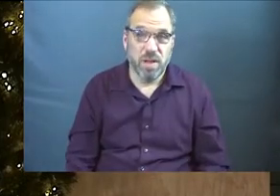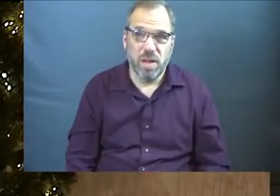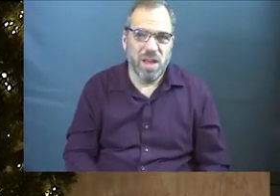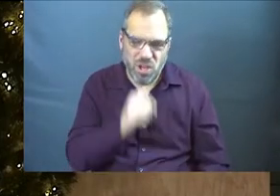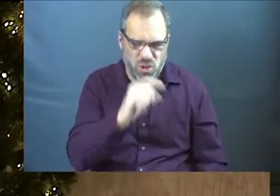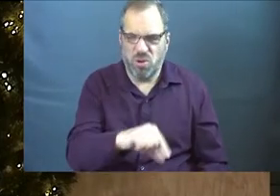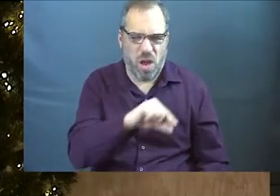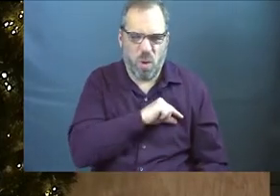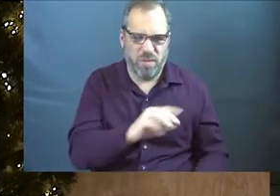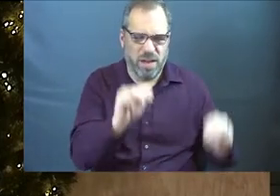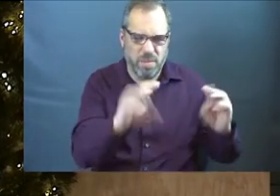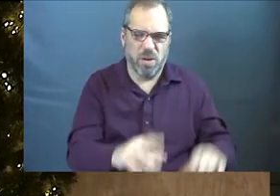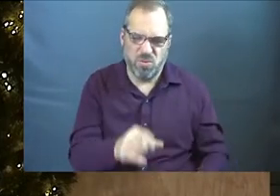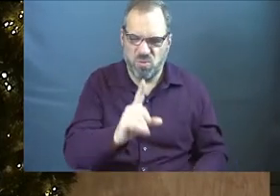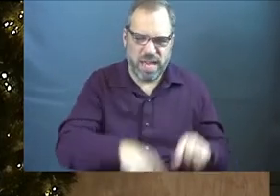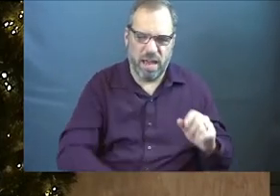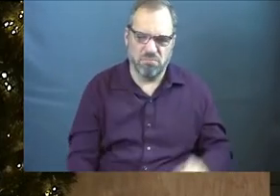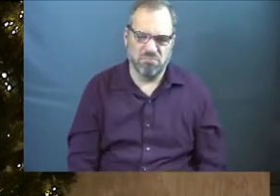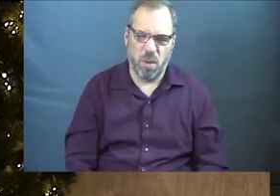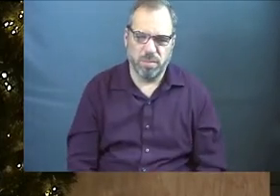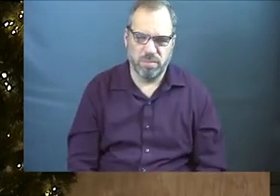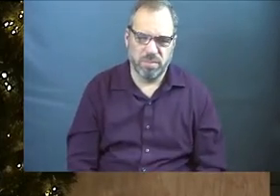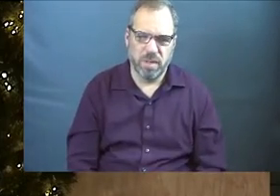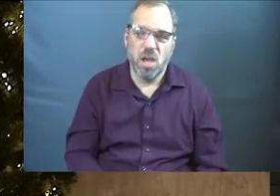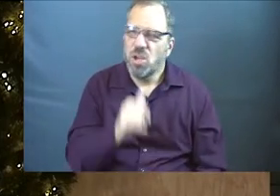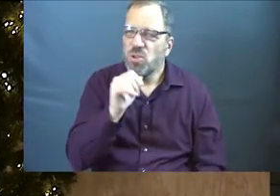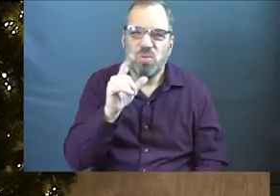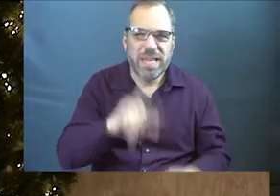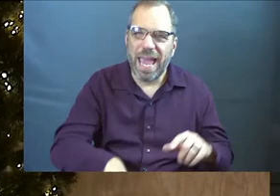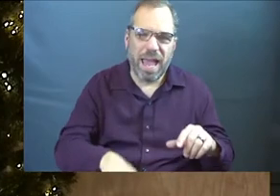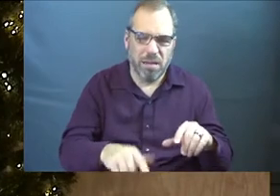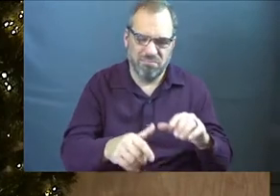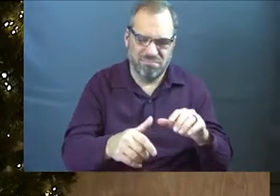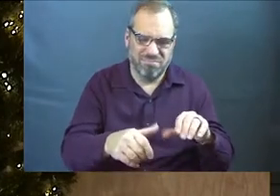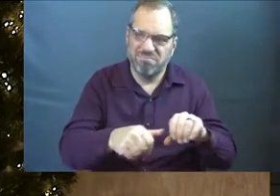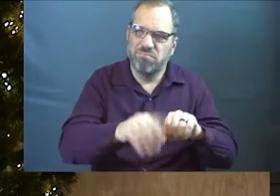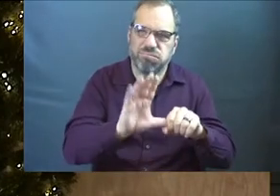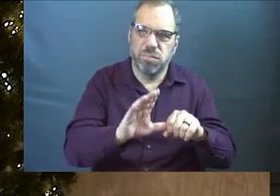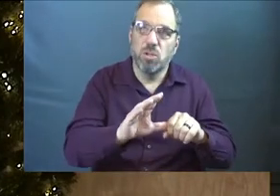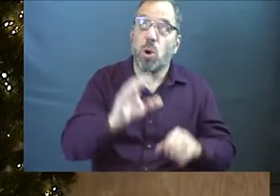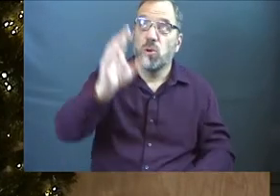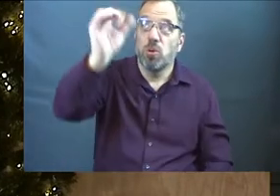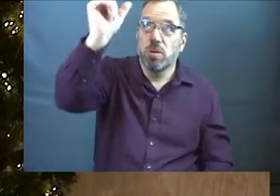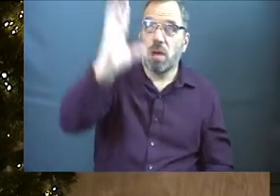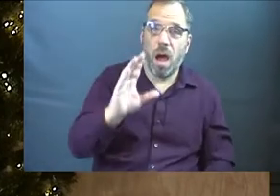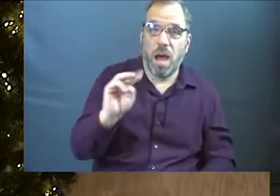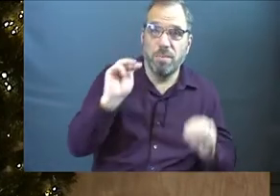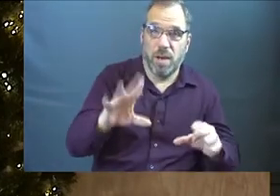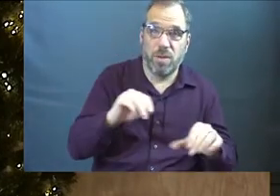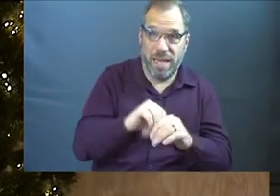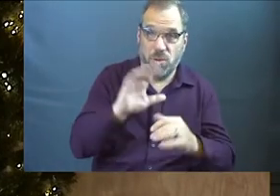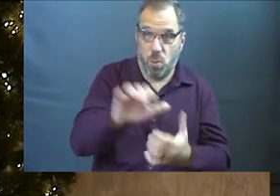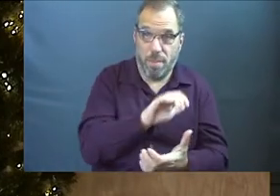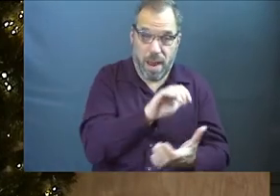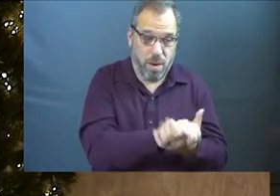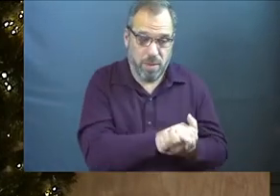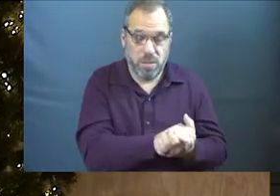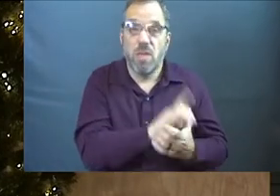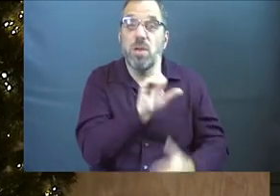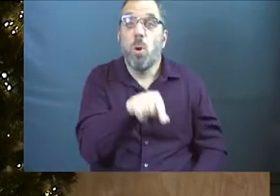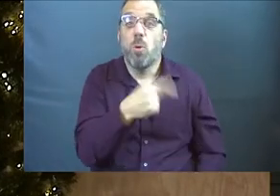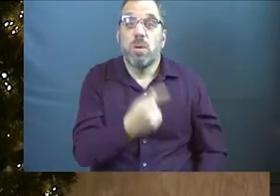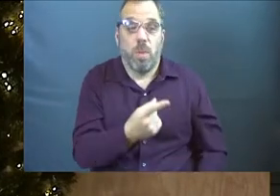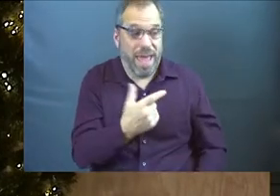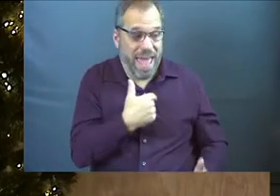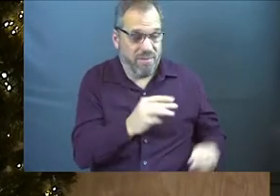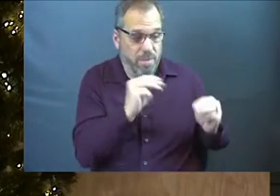not qualified to do miracles. You're not able. So you need a God miracle here in the center of your marriage. The only way